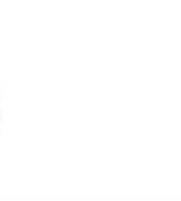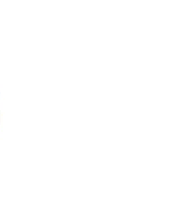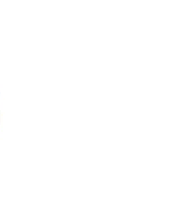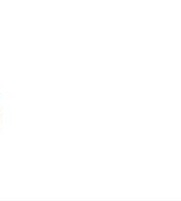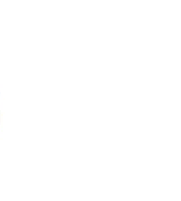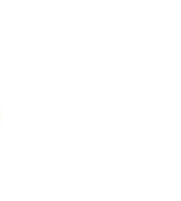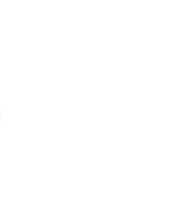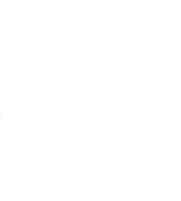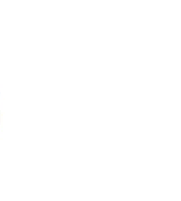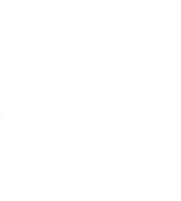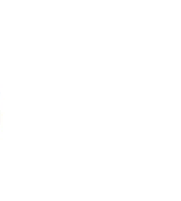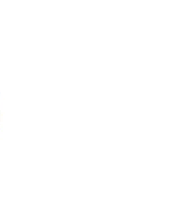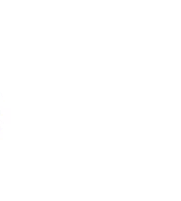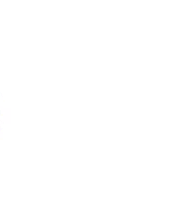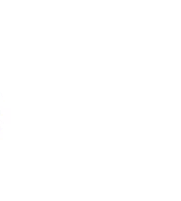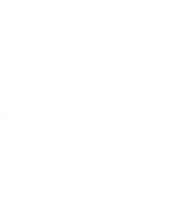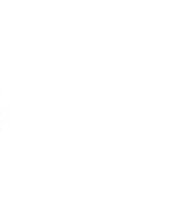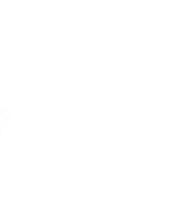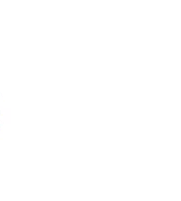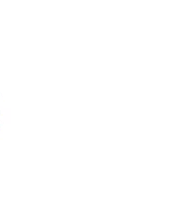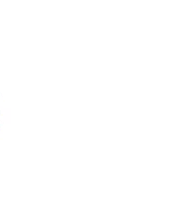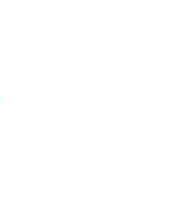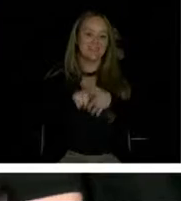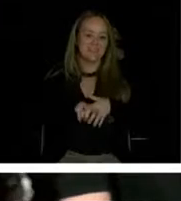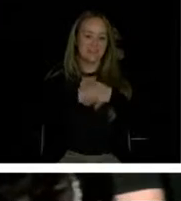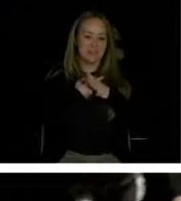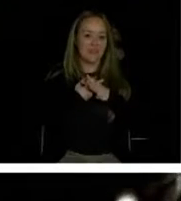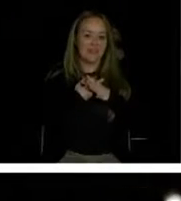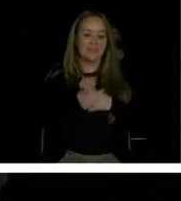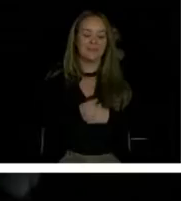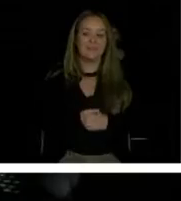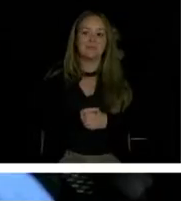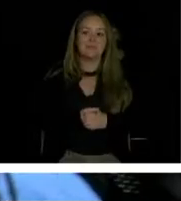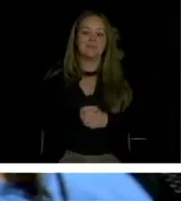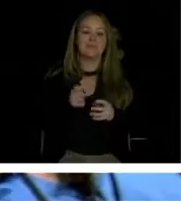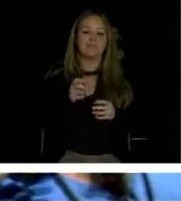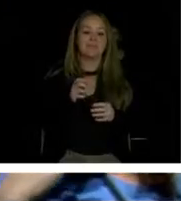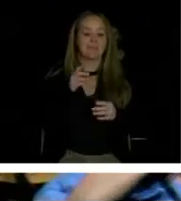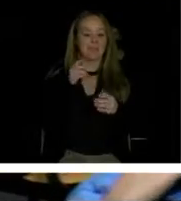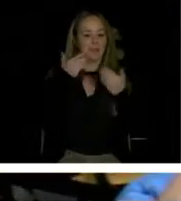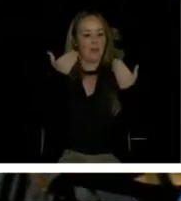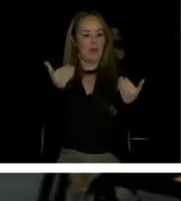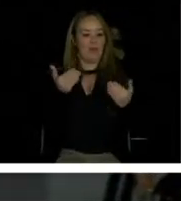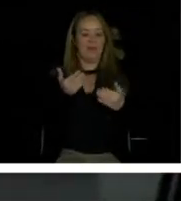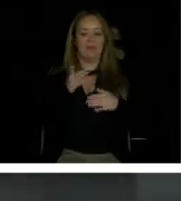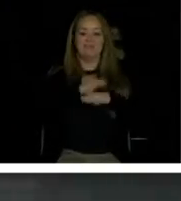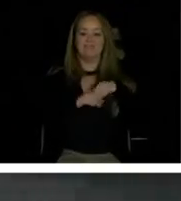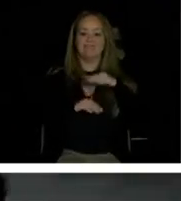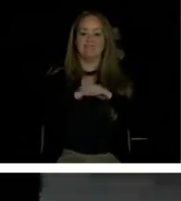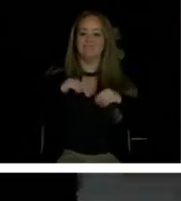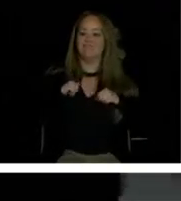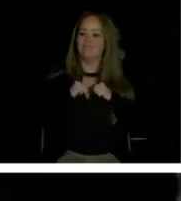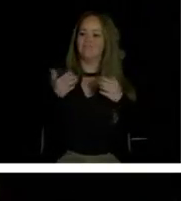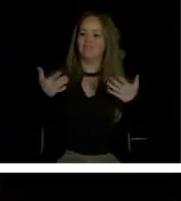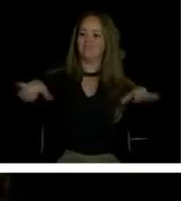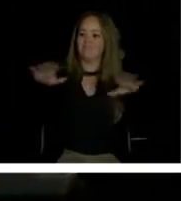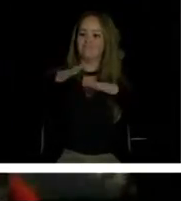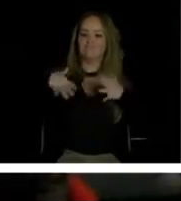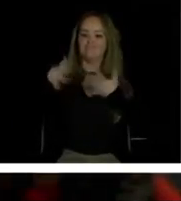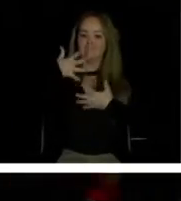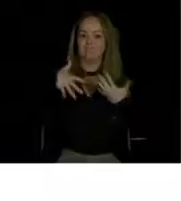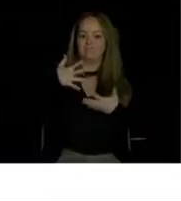Enjoy your snack while we're waiting to get started. Make yourselves comfortable. Were you able to get in?